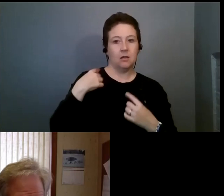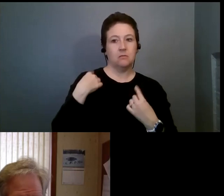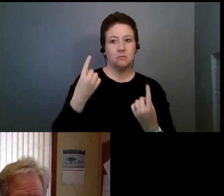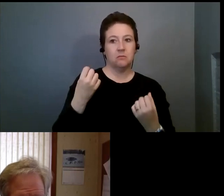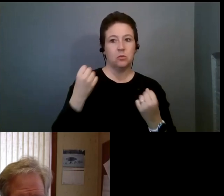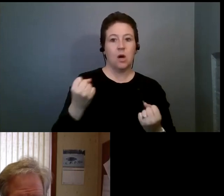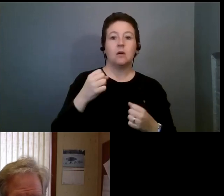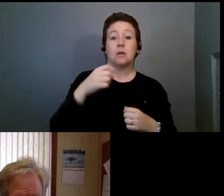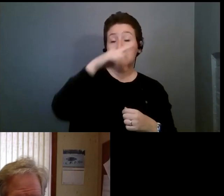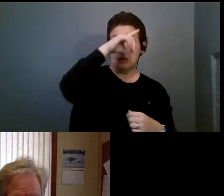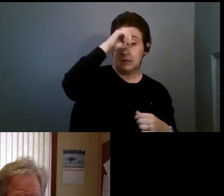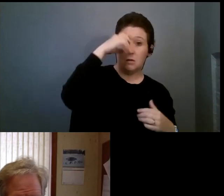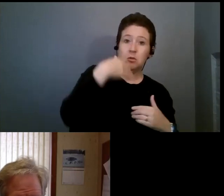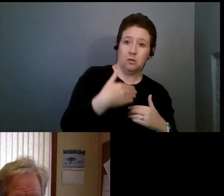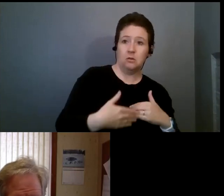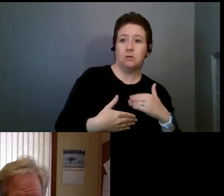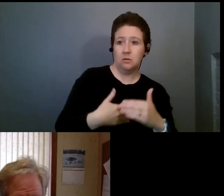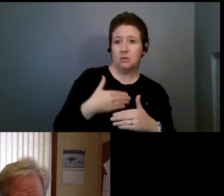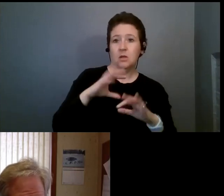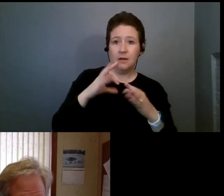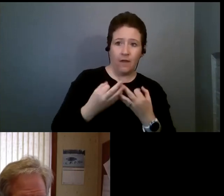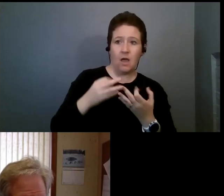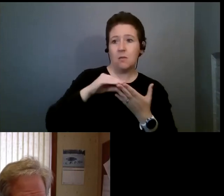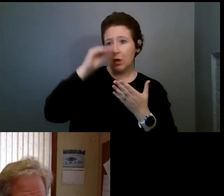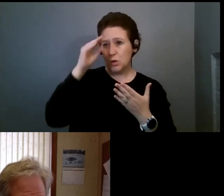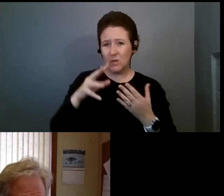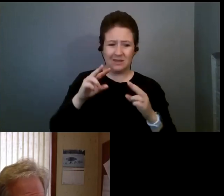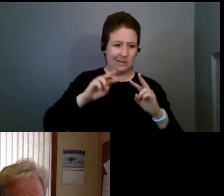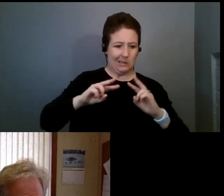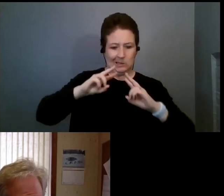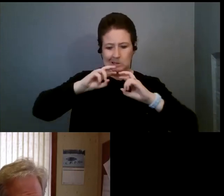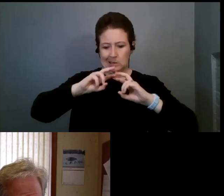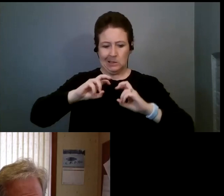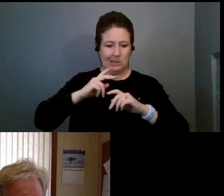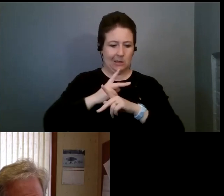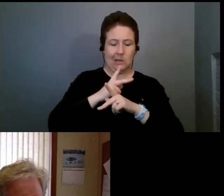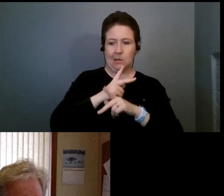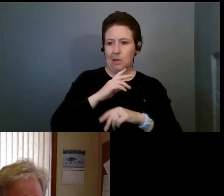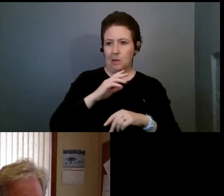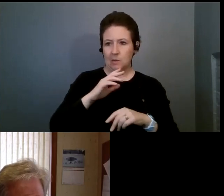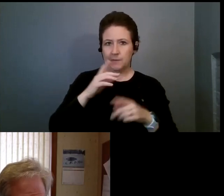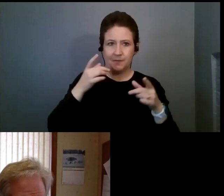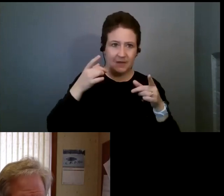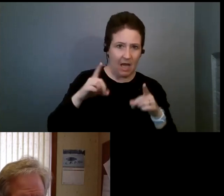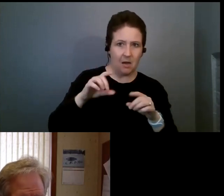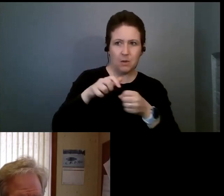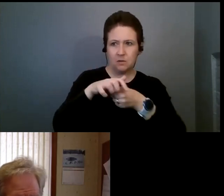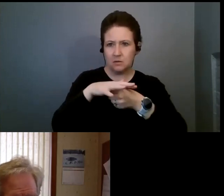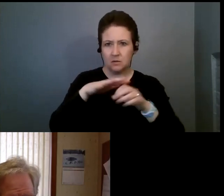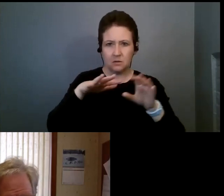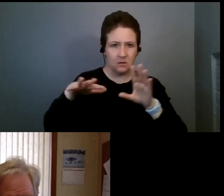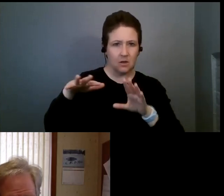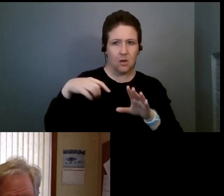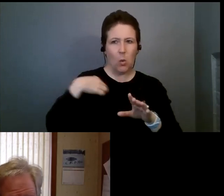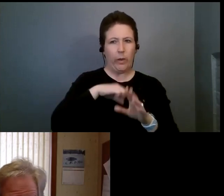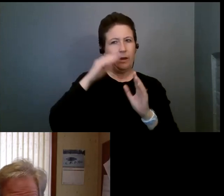went on and families and students assessed the state of the coronavirus, we thought perhaps